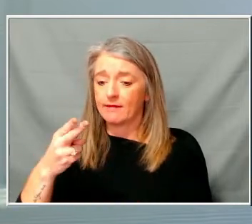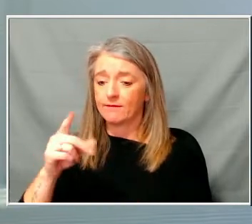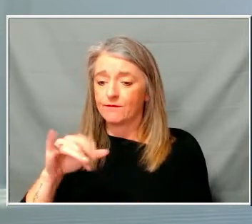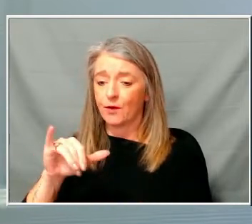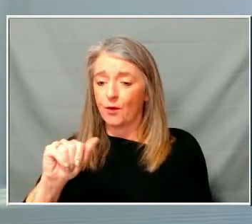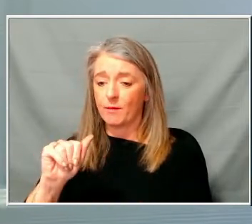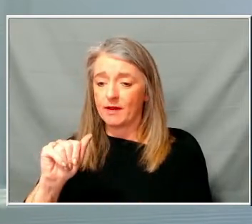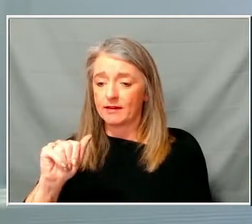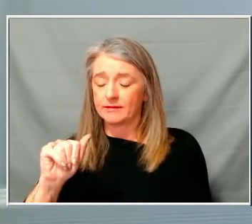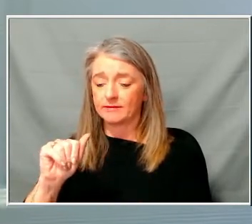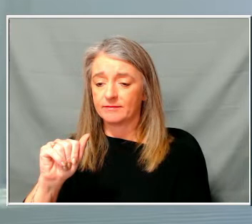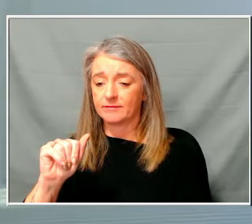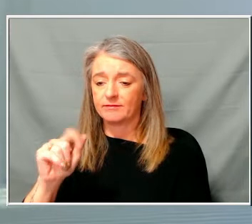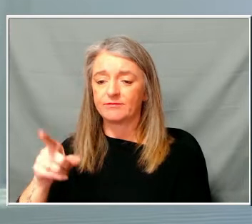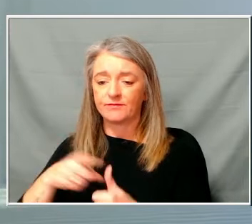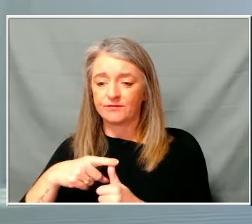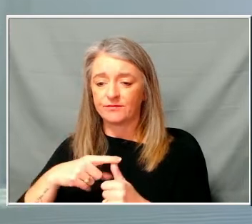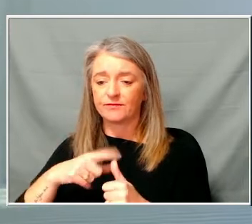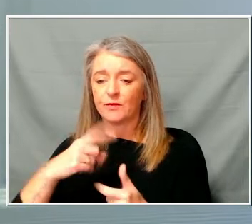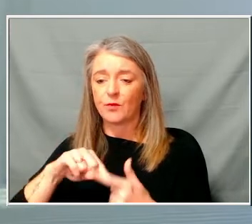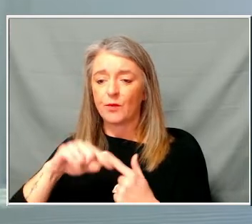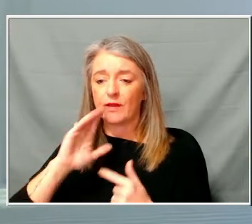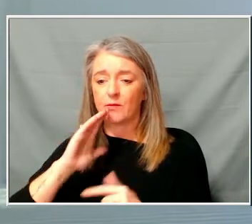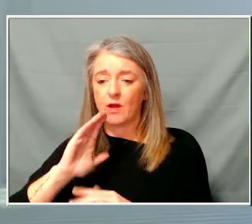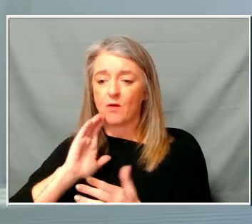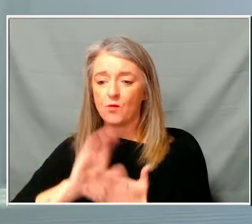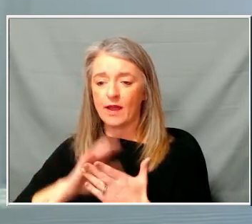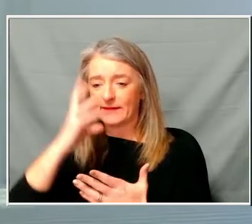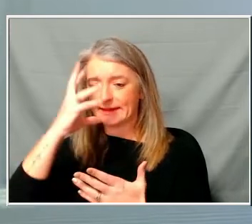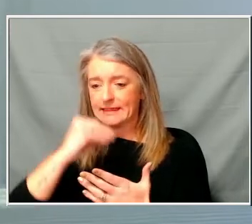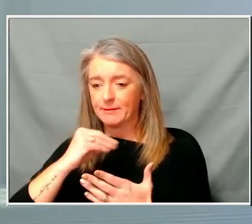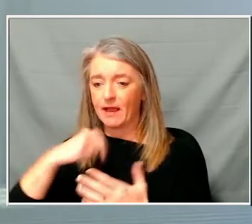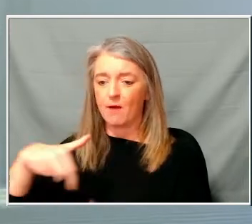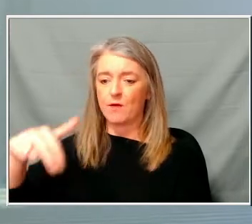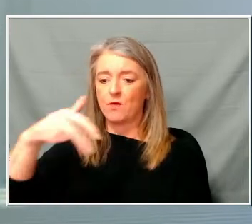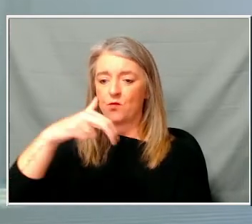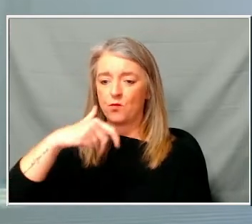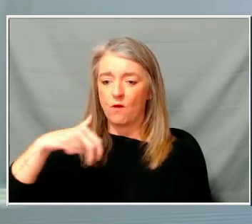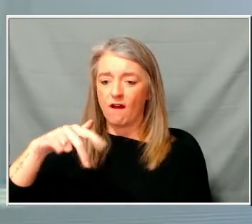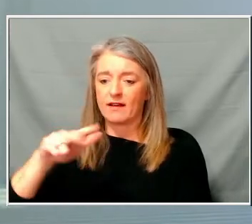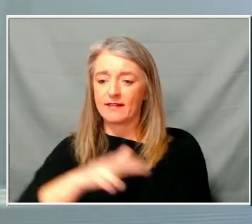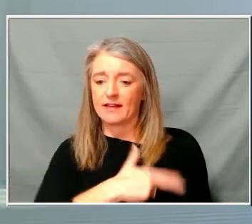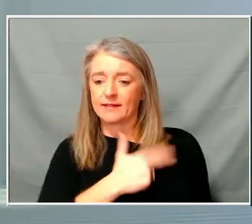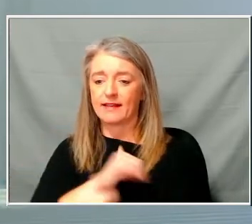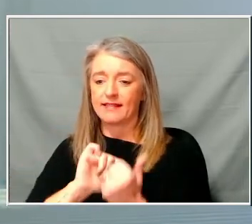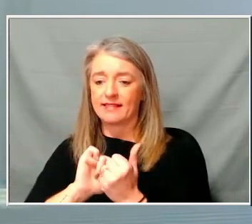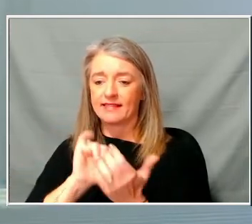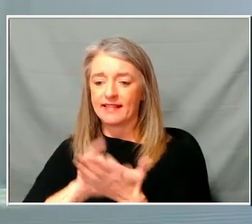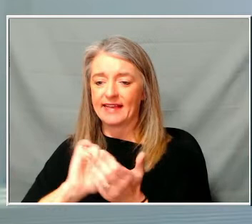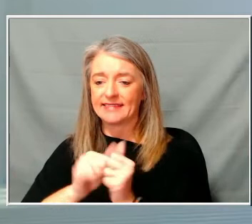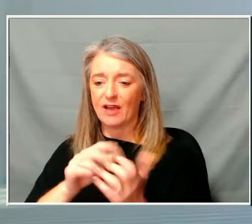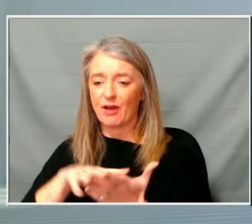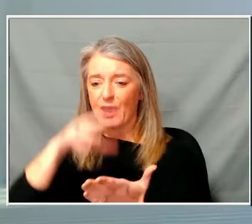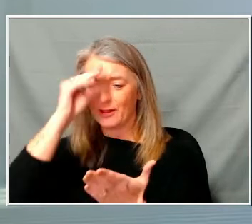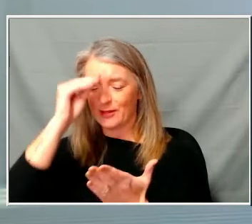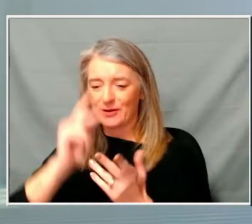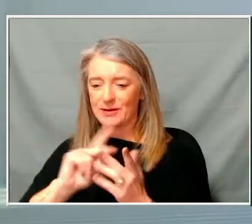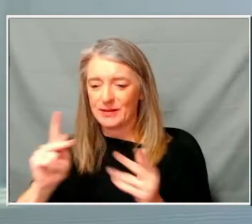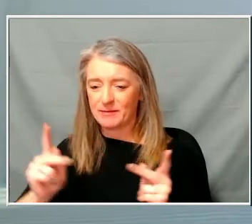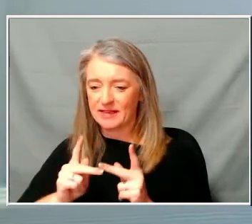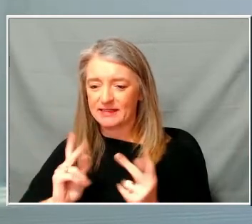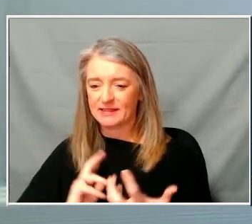was sleeping, I would walk the hospital. So that's how I learned the place, and so fit in as